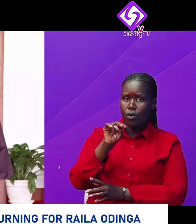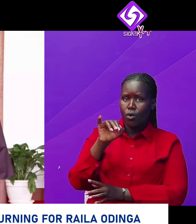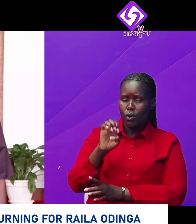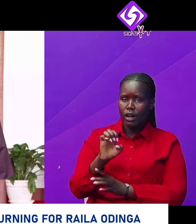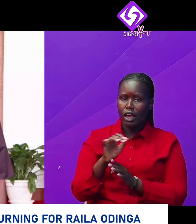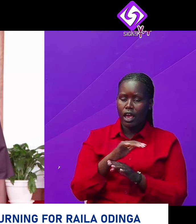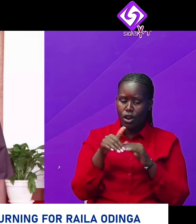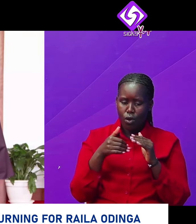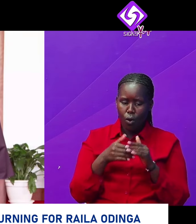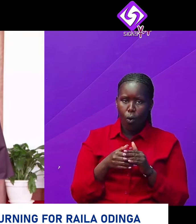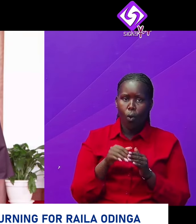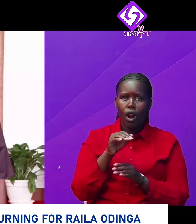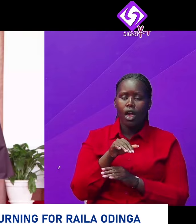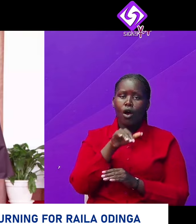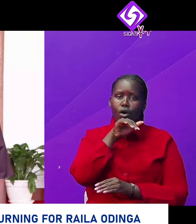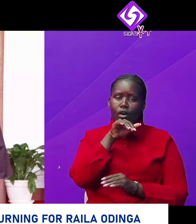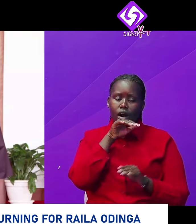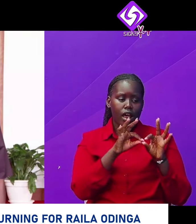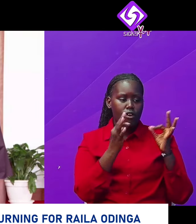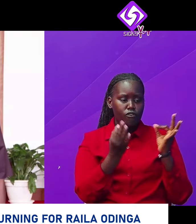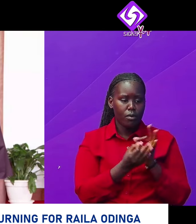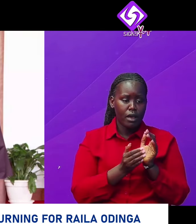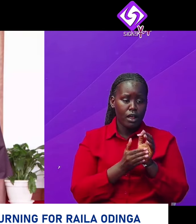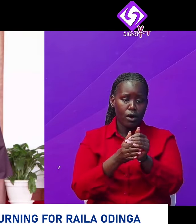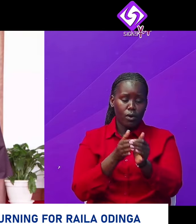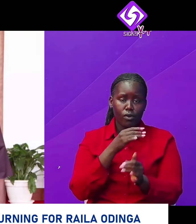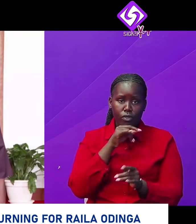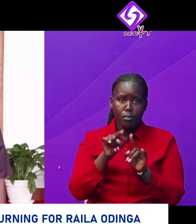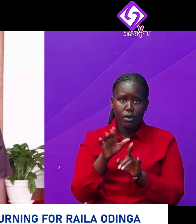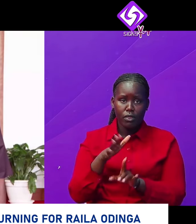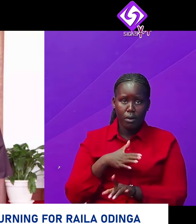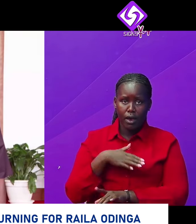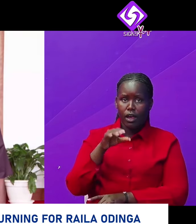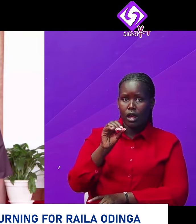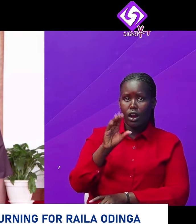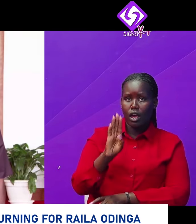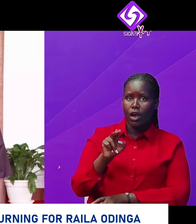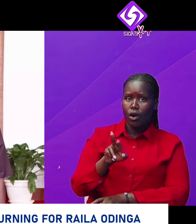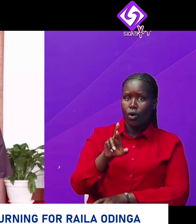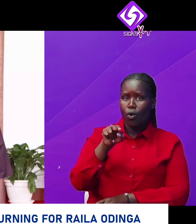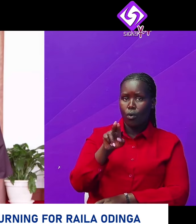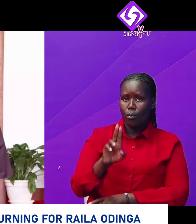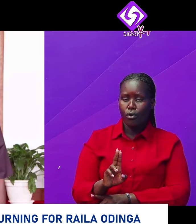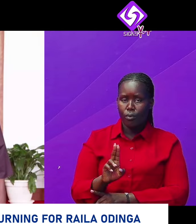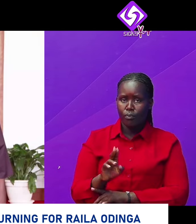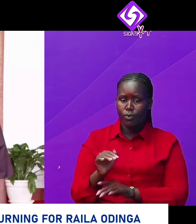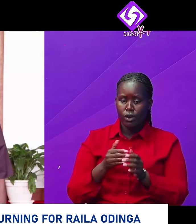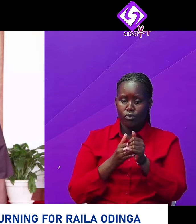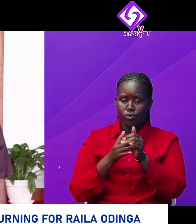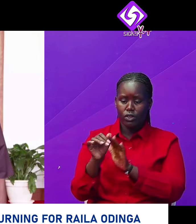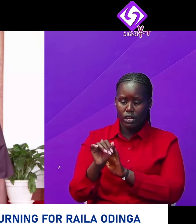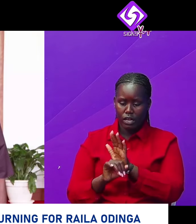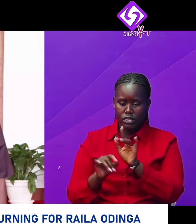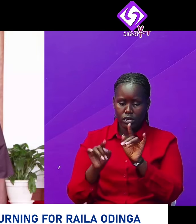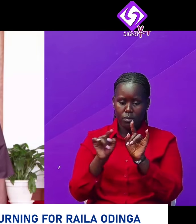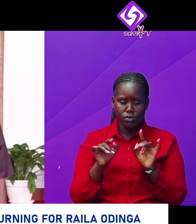family, led by my brother Oburu Oginga, to the leadership and